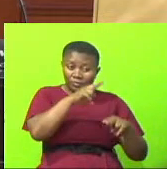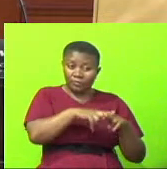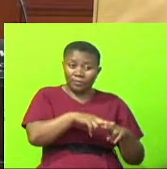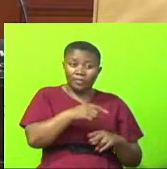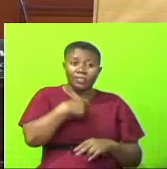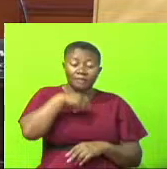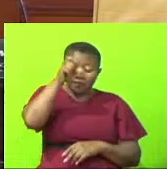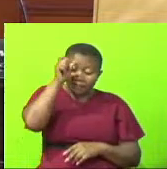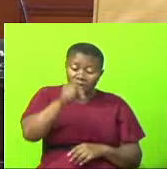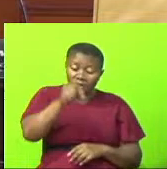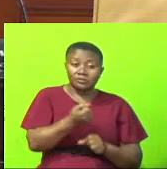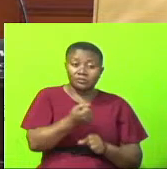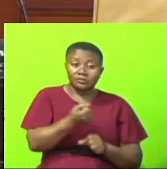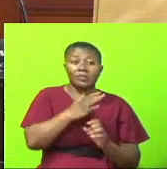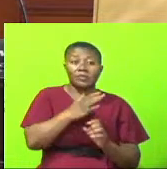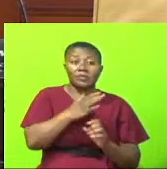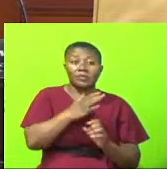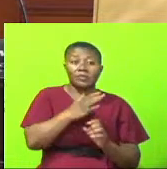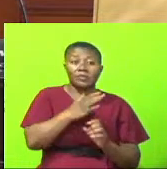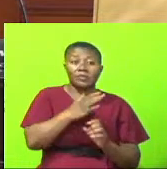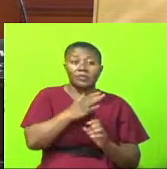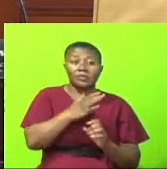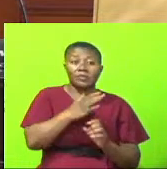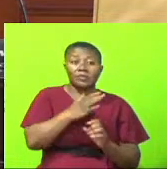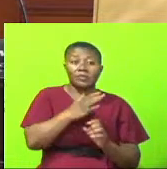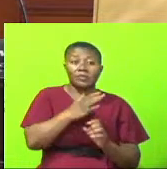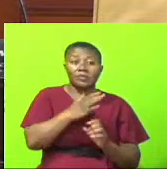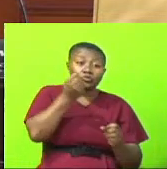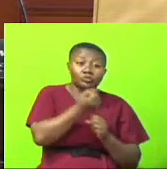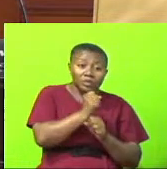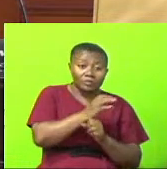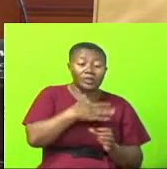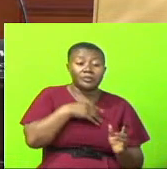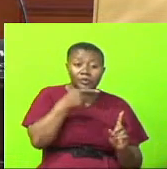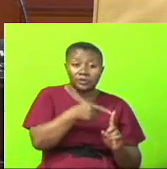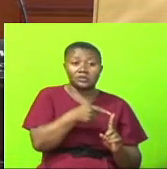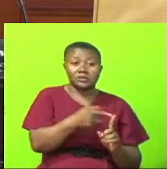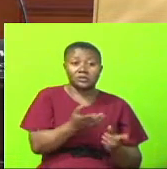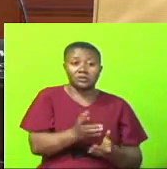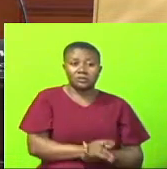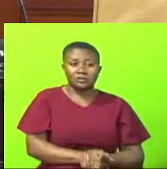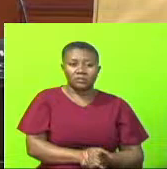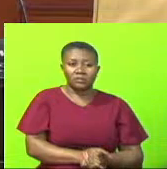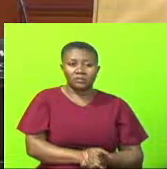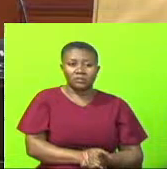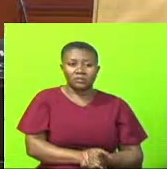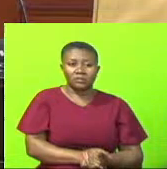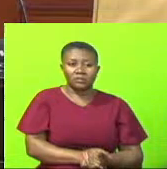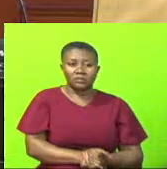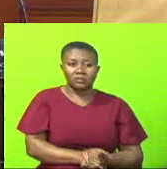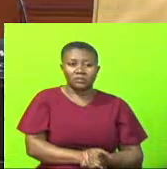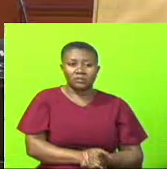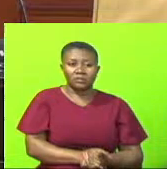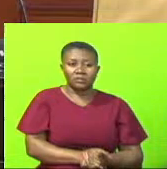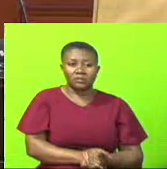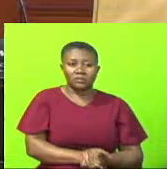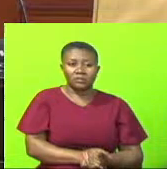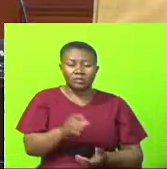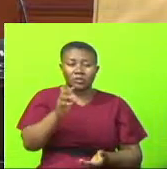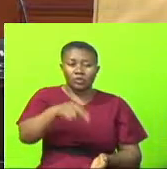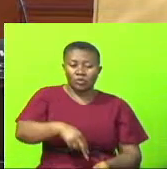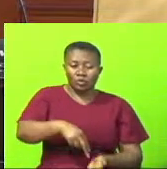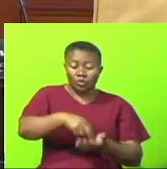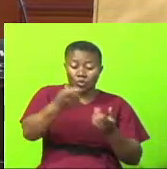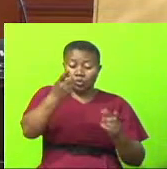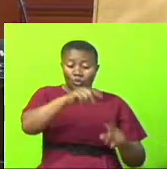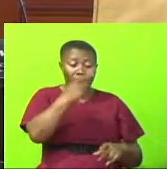point. I will need to make my point, and I will make my point. Mr. Speaker, this practice that when we are up on our feet, they will get up to